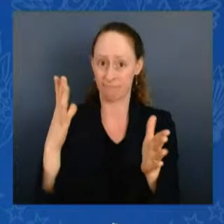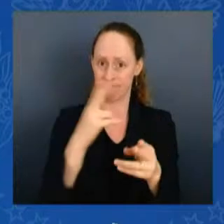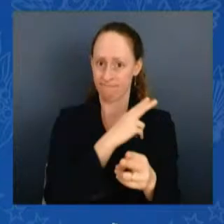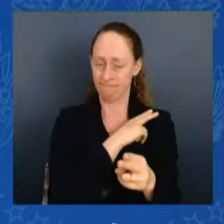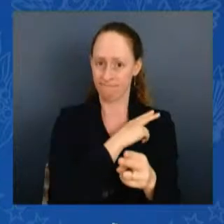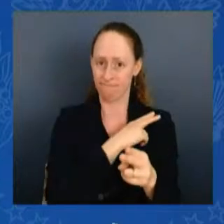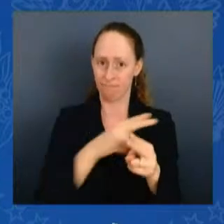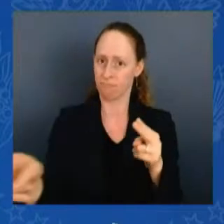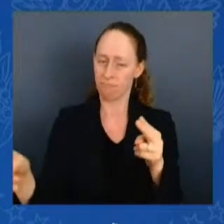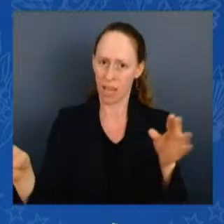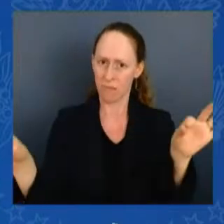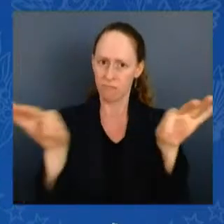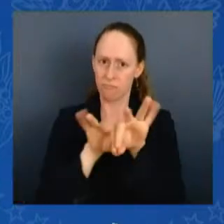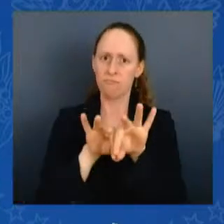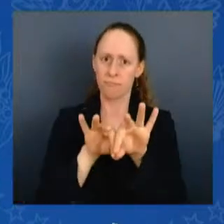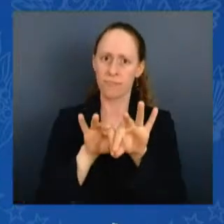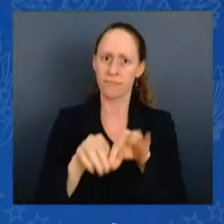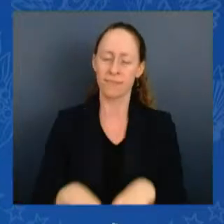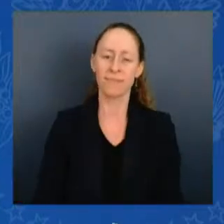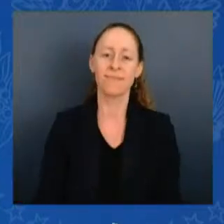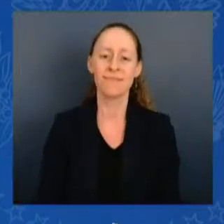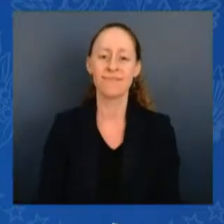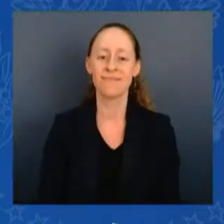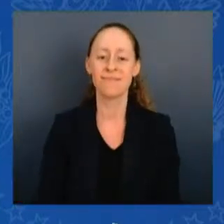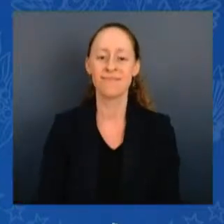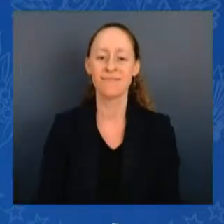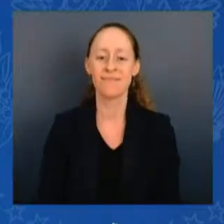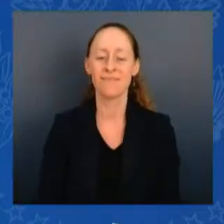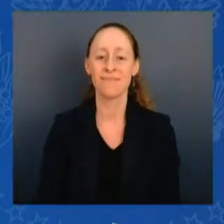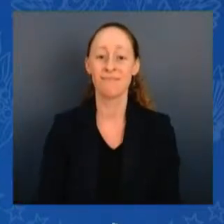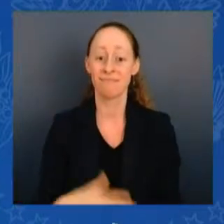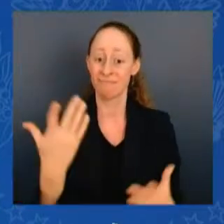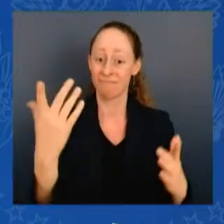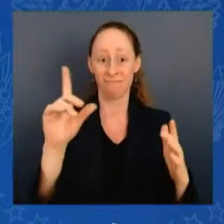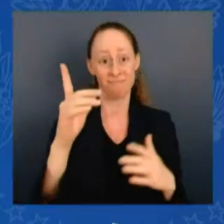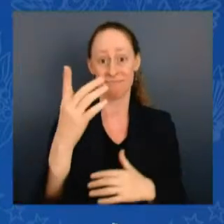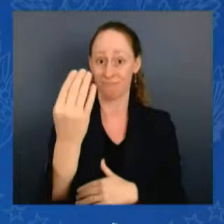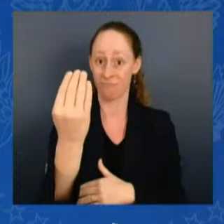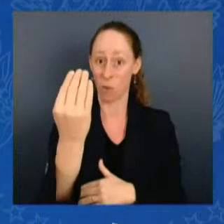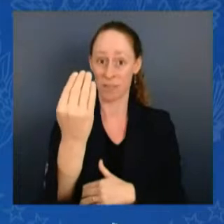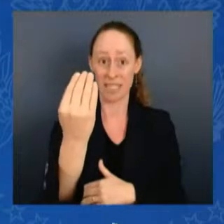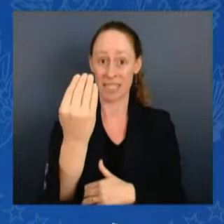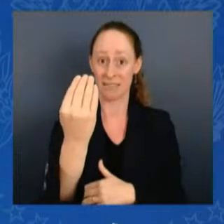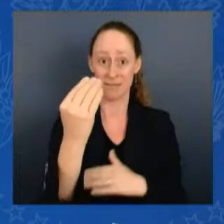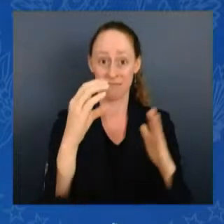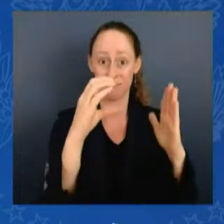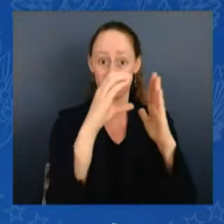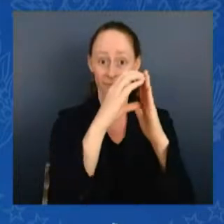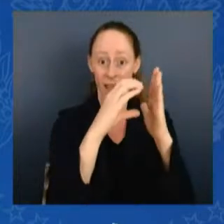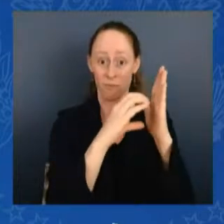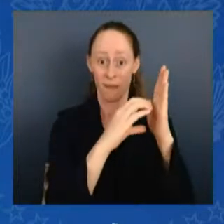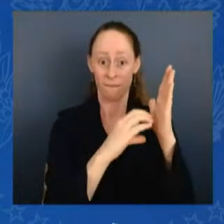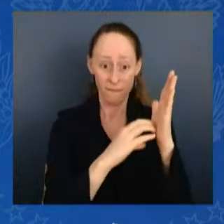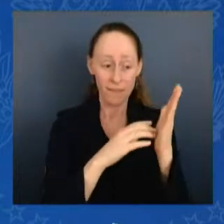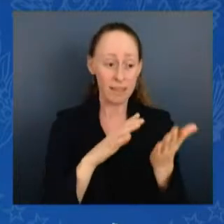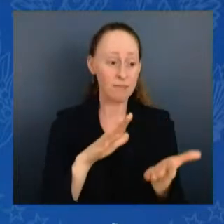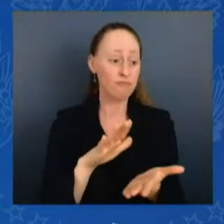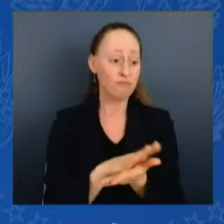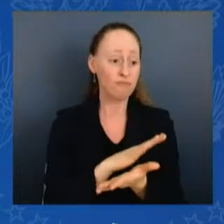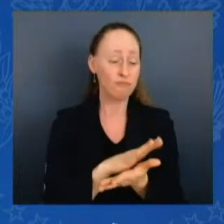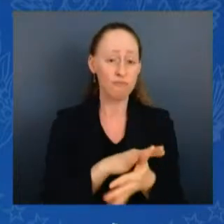Just 14 paragraphs, only a few pages. Never have so few